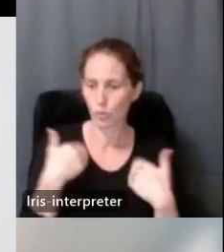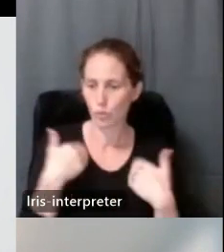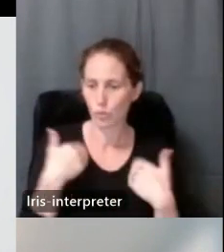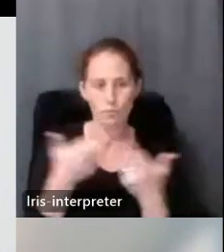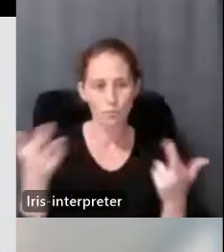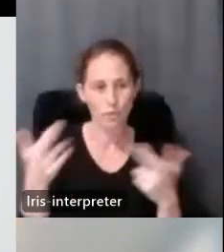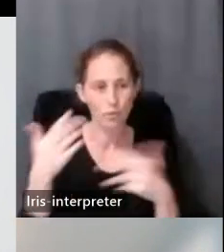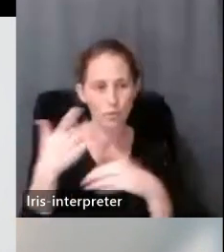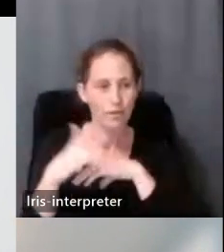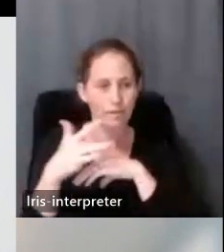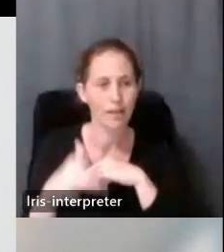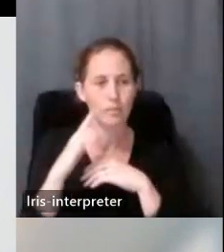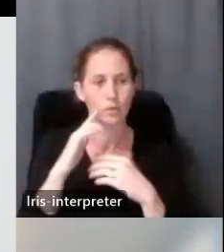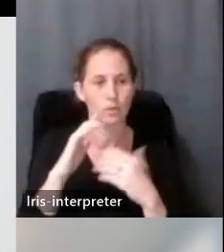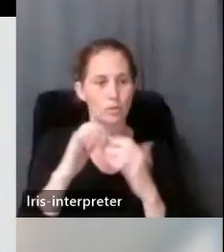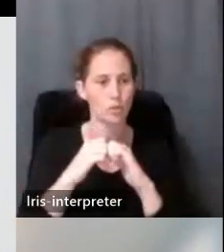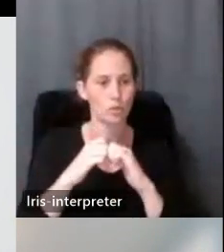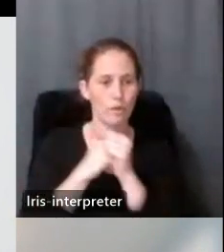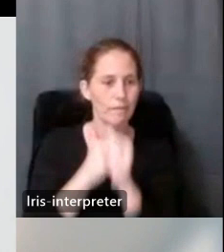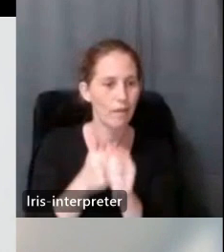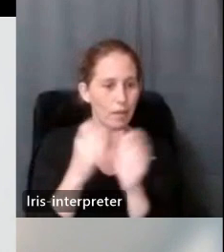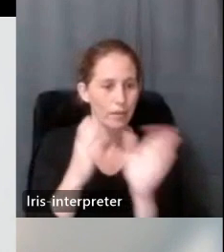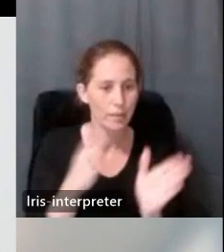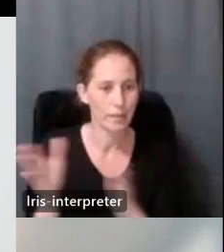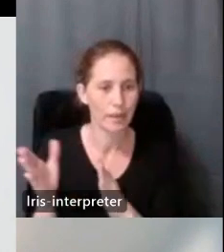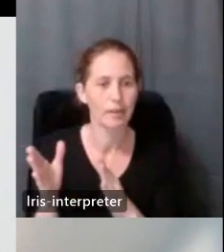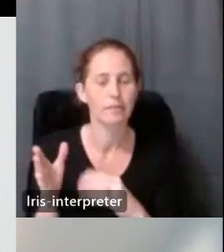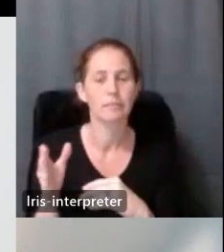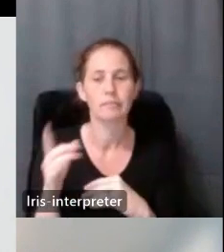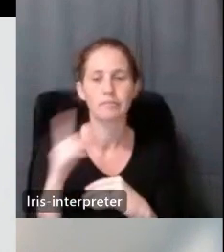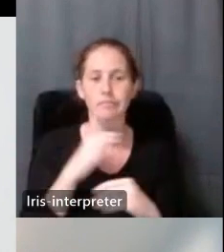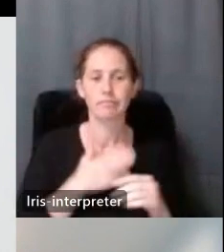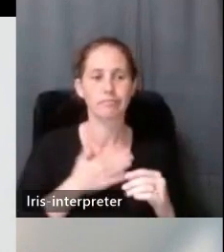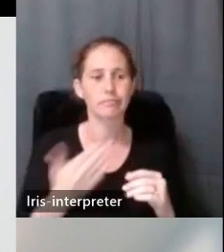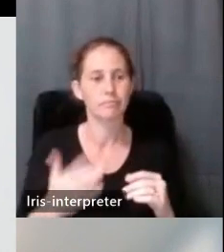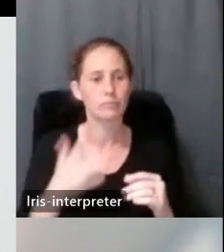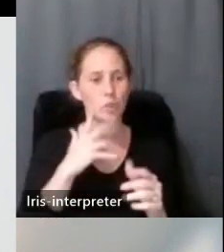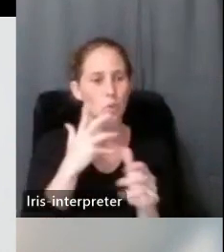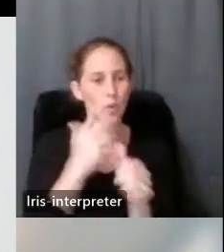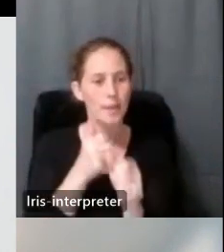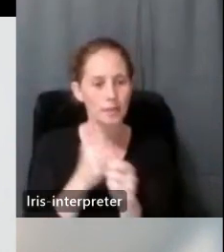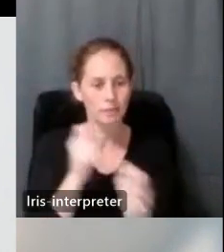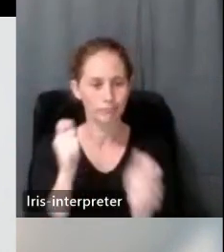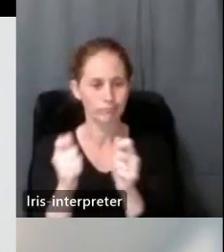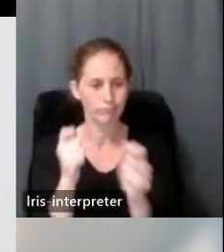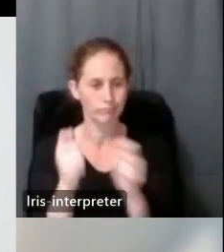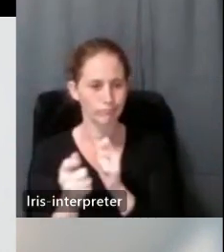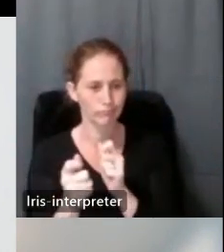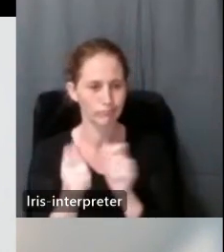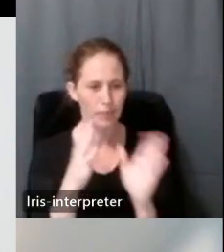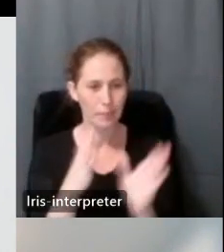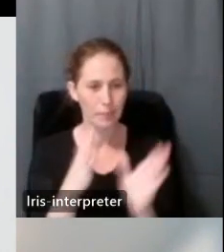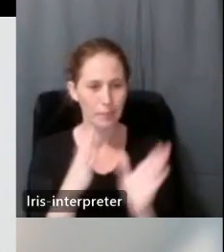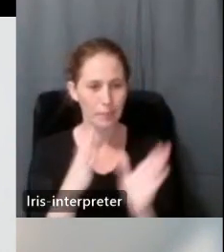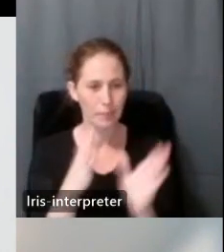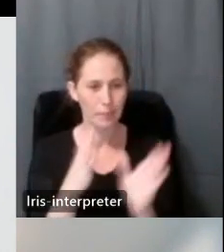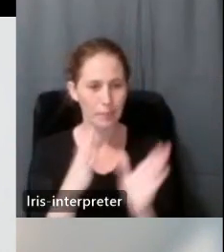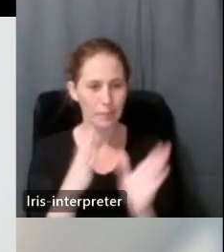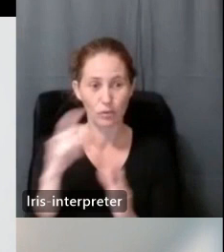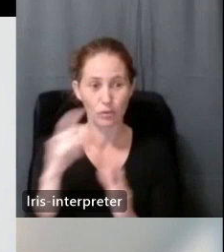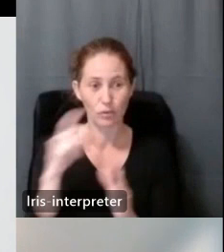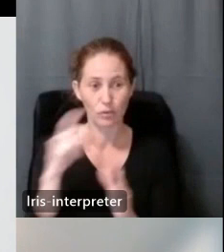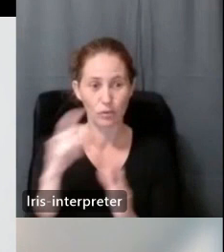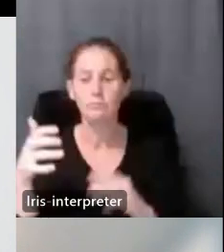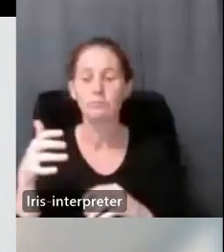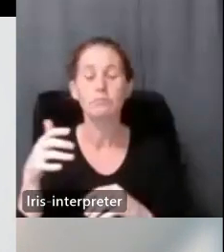resources available to execute those plans, and a willingness to update and revise plans that do not work,